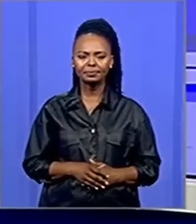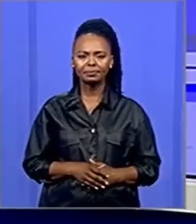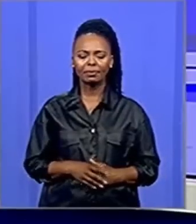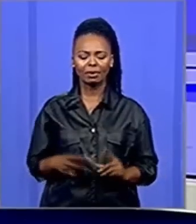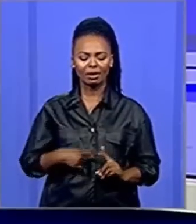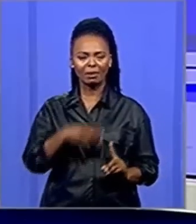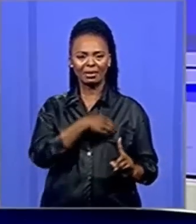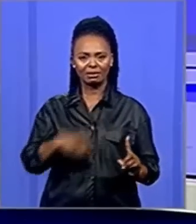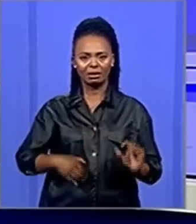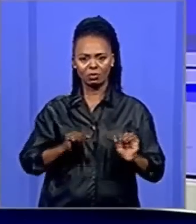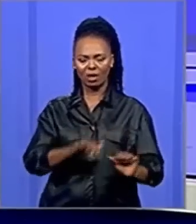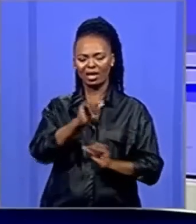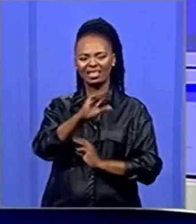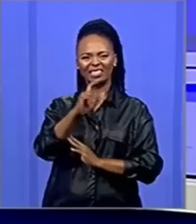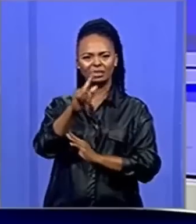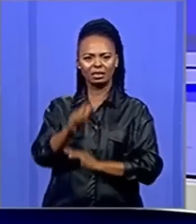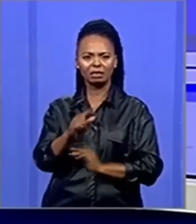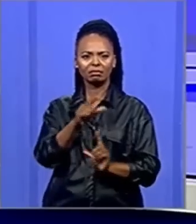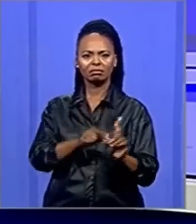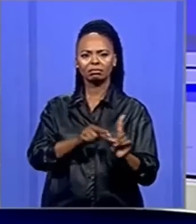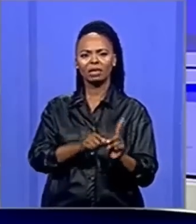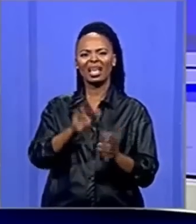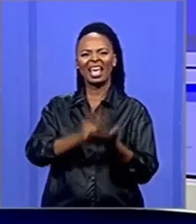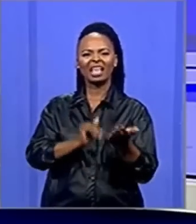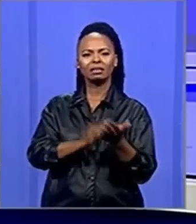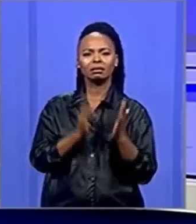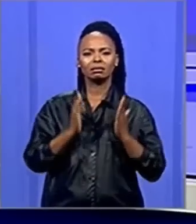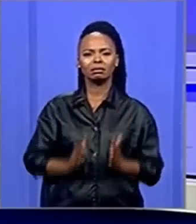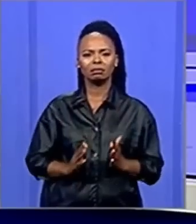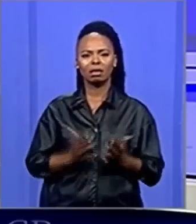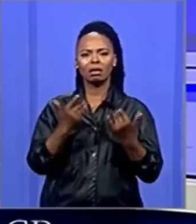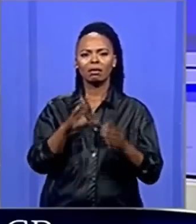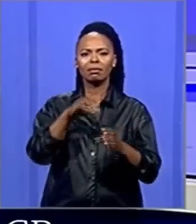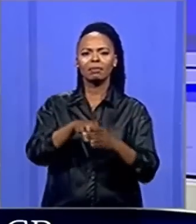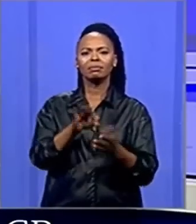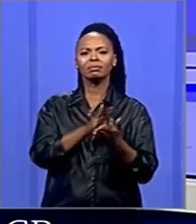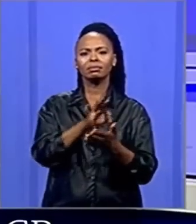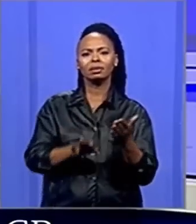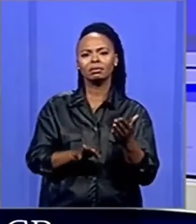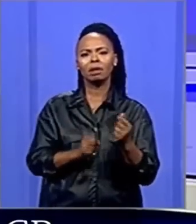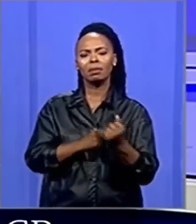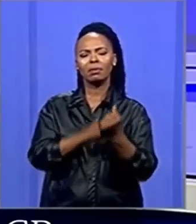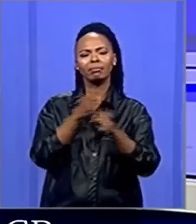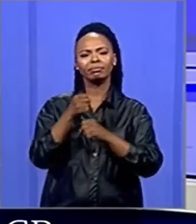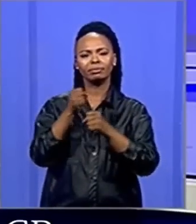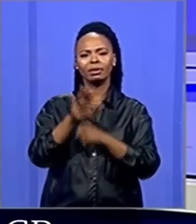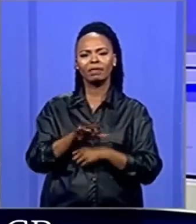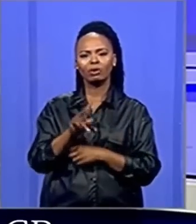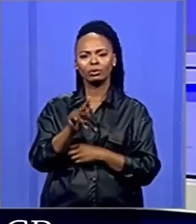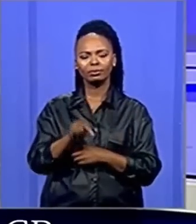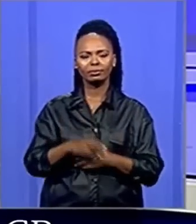Mopresidente wa ACT Ace Magashule o bile le letsholo la boiketo ba dikgetho Everton provinceng ya Gauteng.